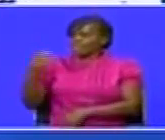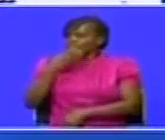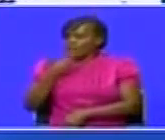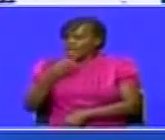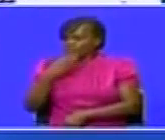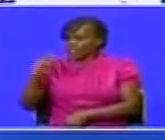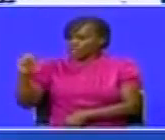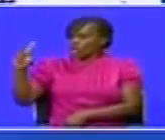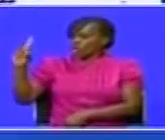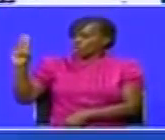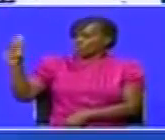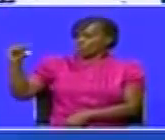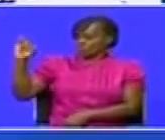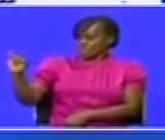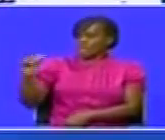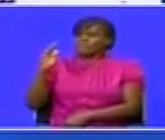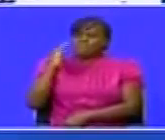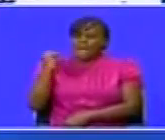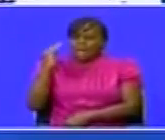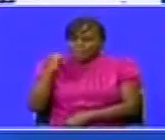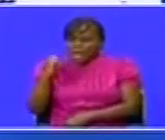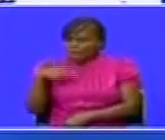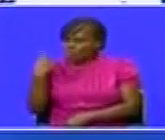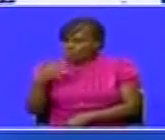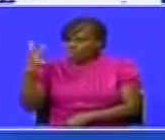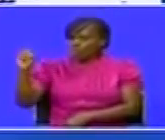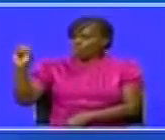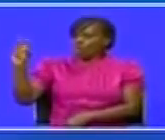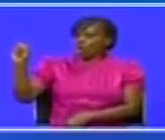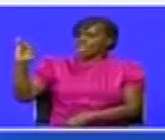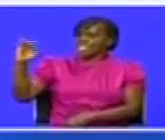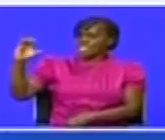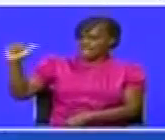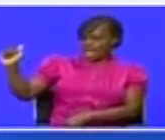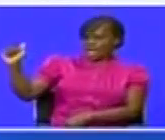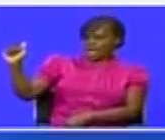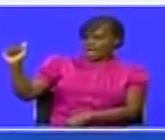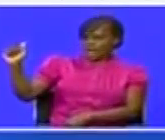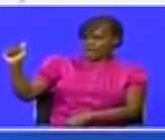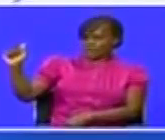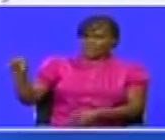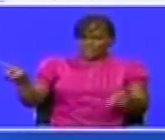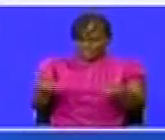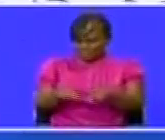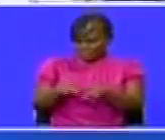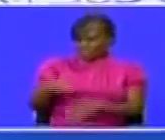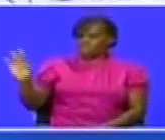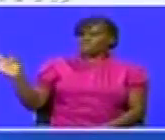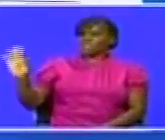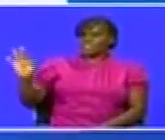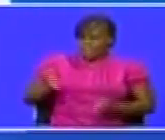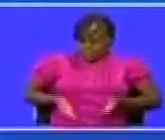is Ndungu Waititu and the mother is identified as Monica Njeri Wainaina. Then there is Ferdinand Waititu's